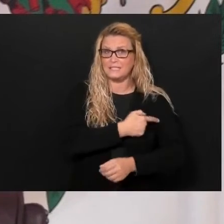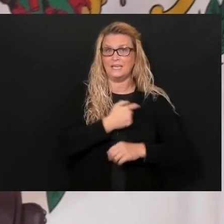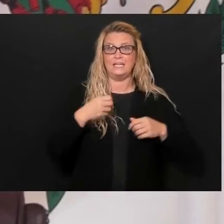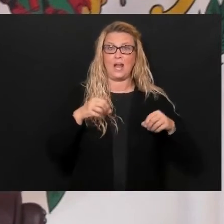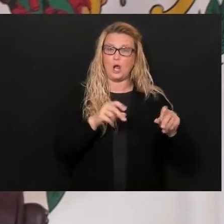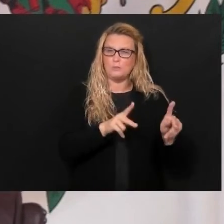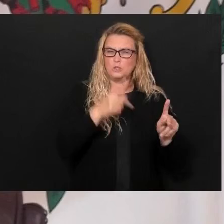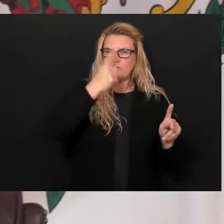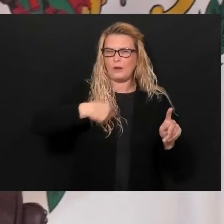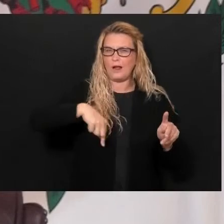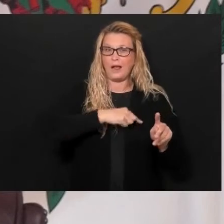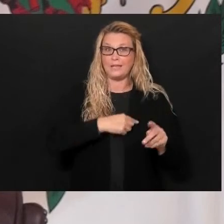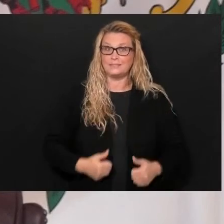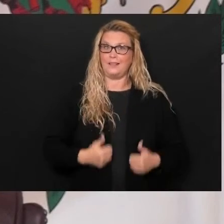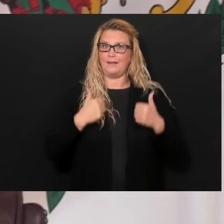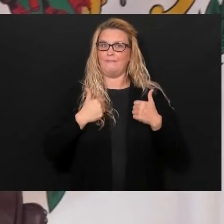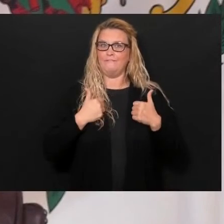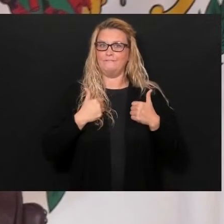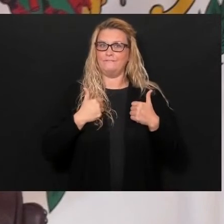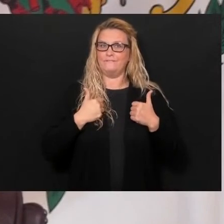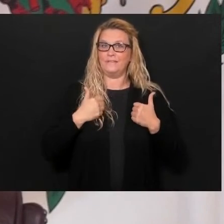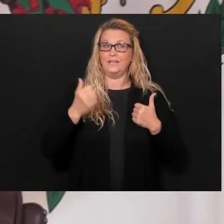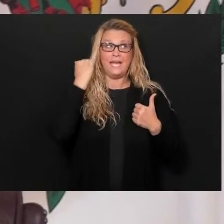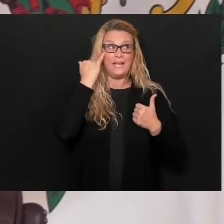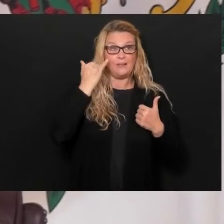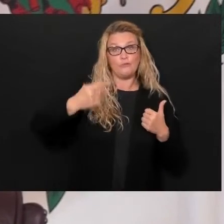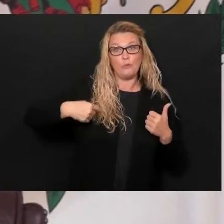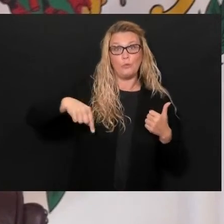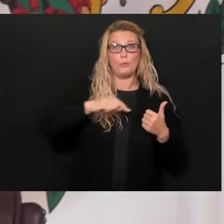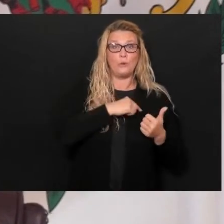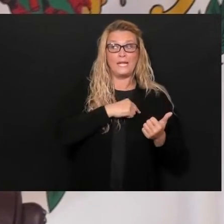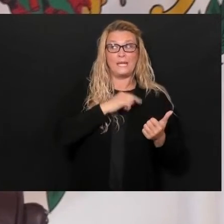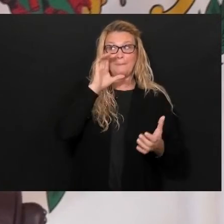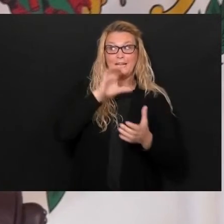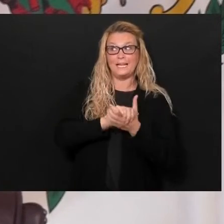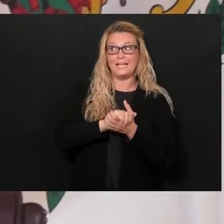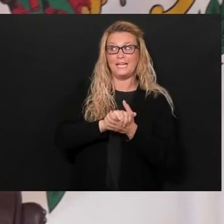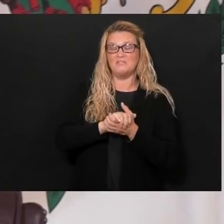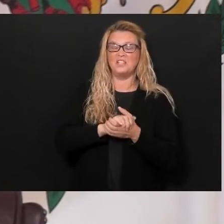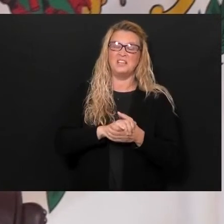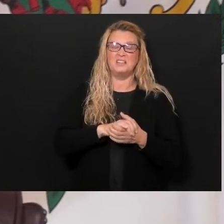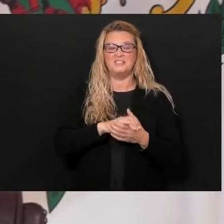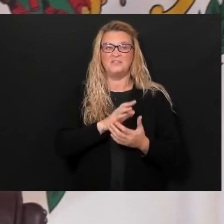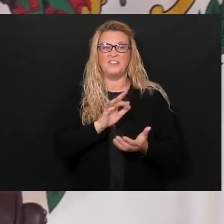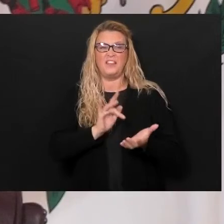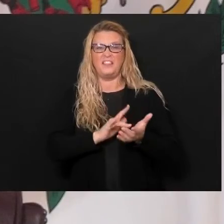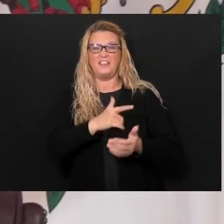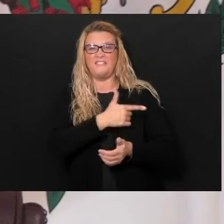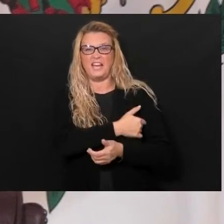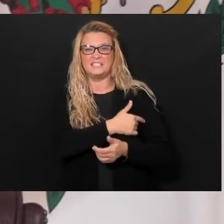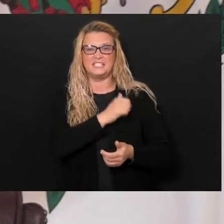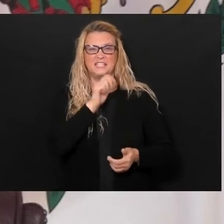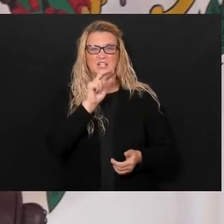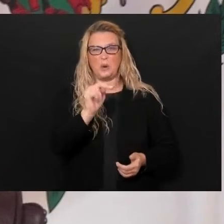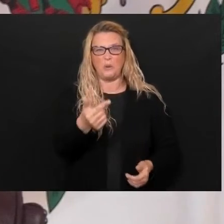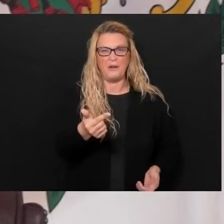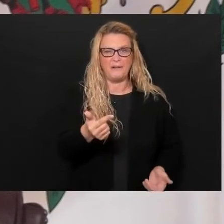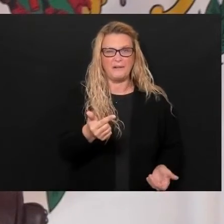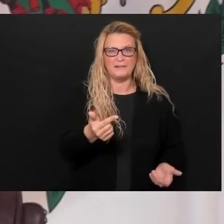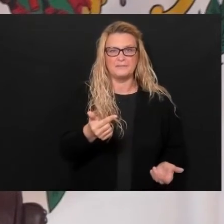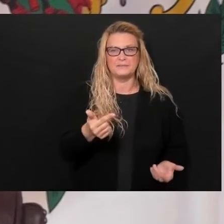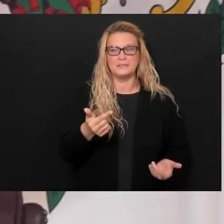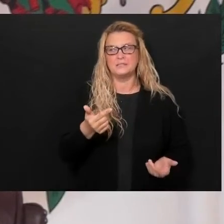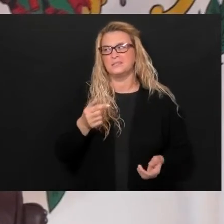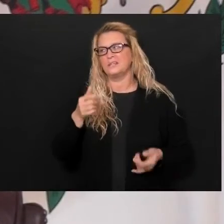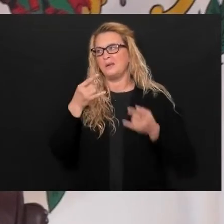live. If we all believed, well, we don't want to take the vaccine, let's just take that course. We all believed we don't want to wear